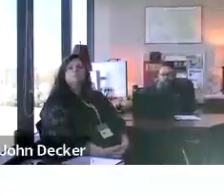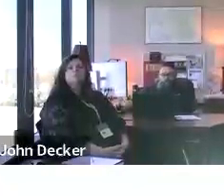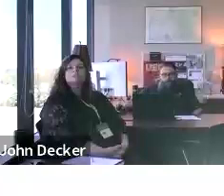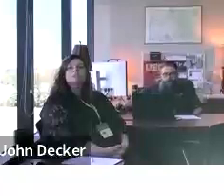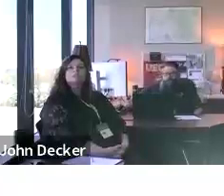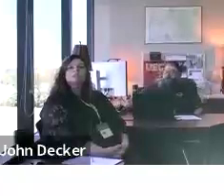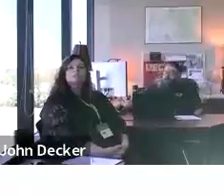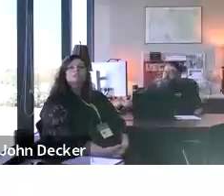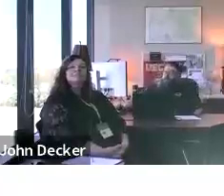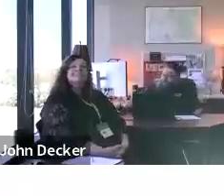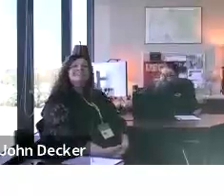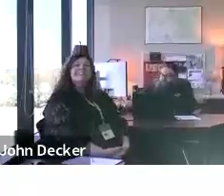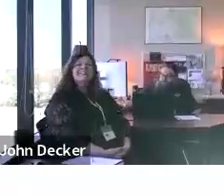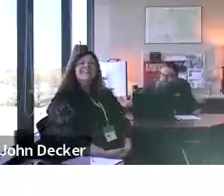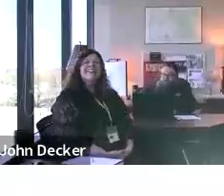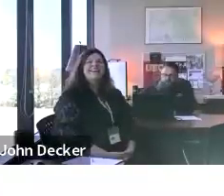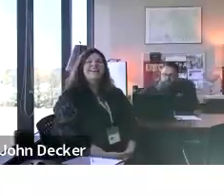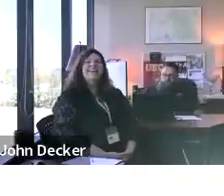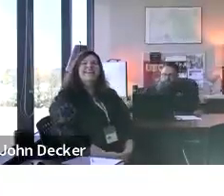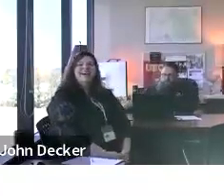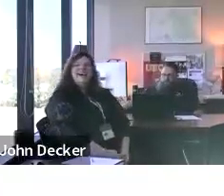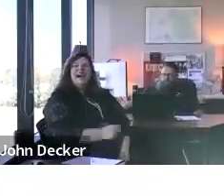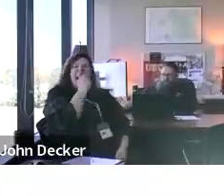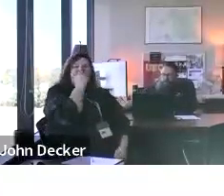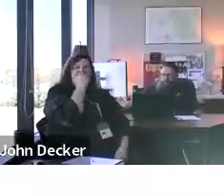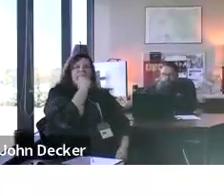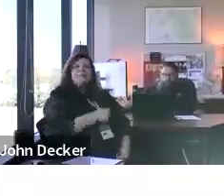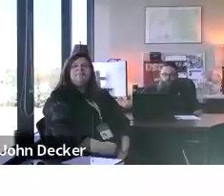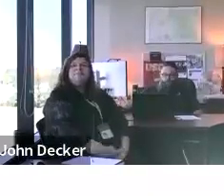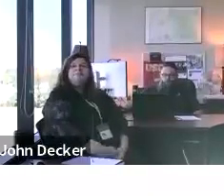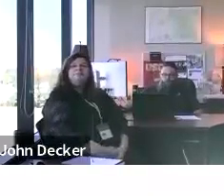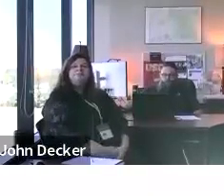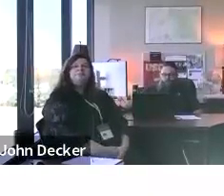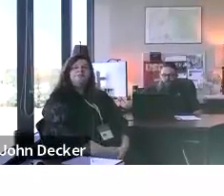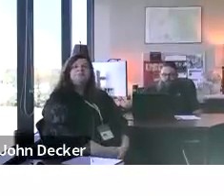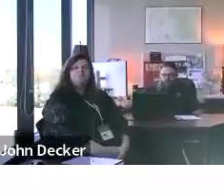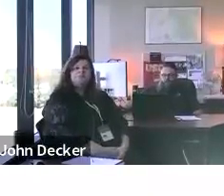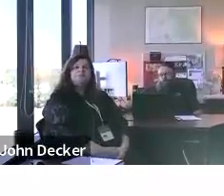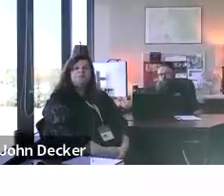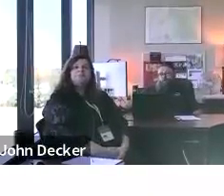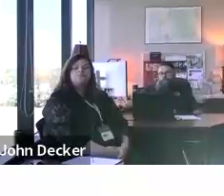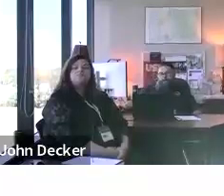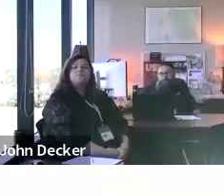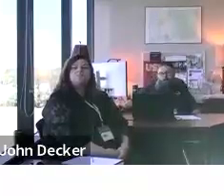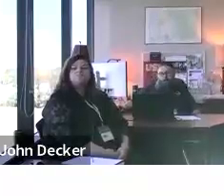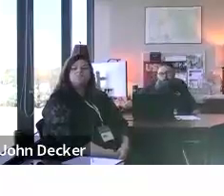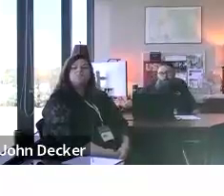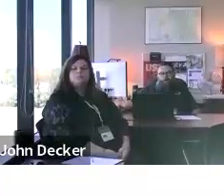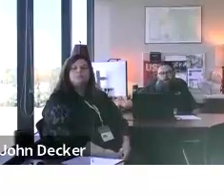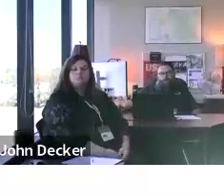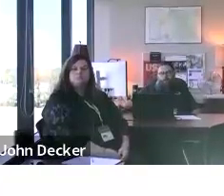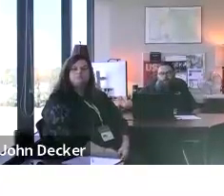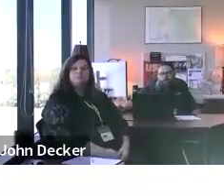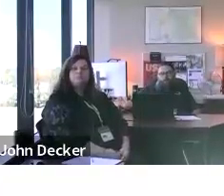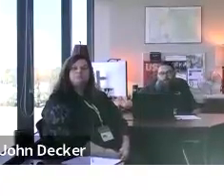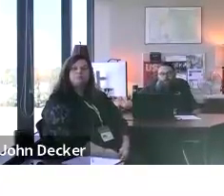of you have been waiting for that specific information. And so we are still waiting for it as well.